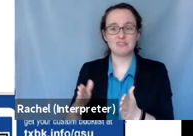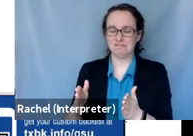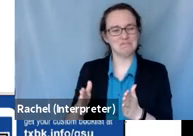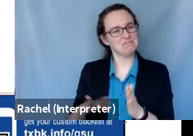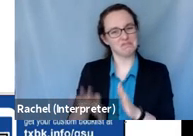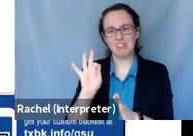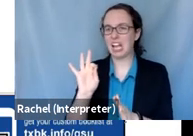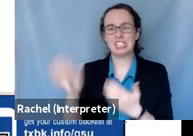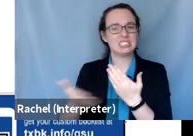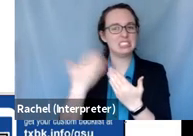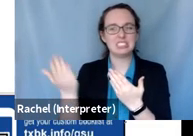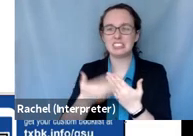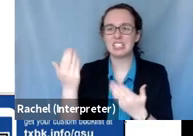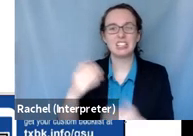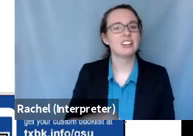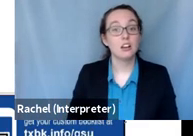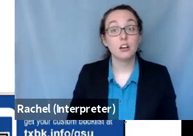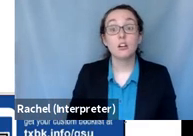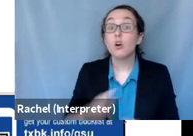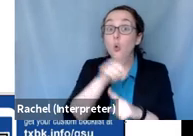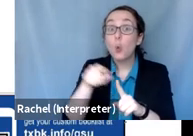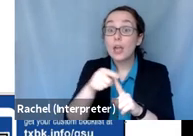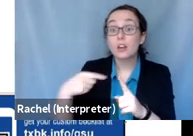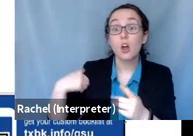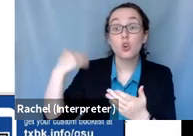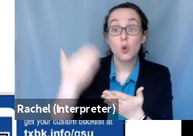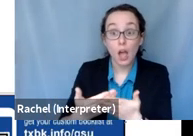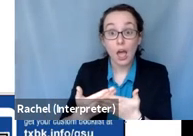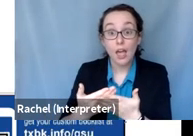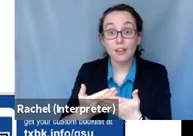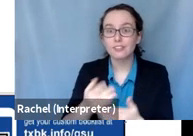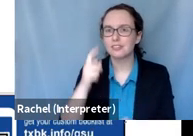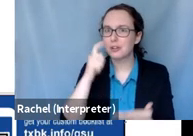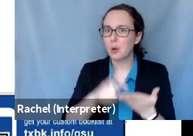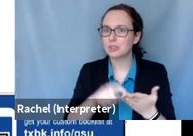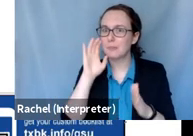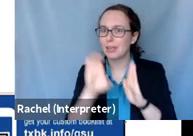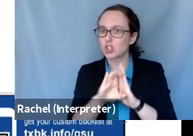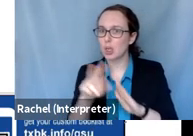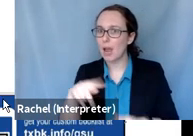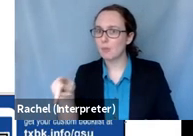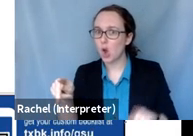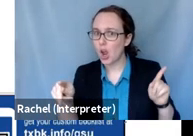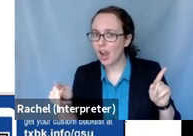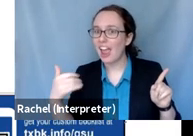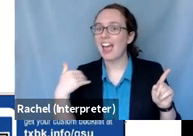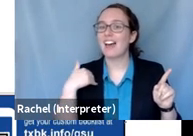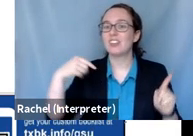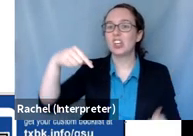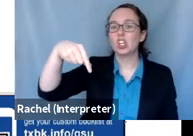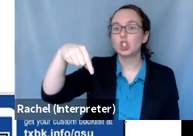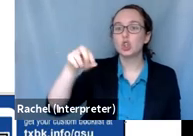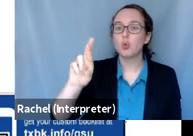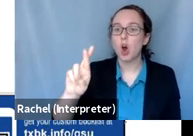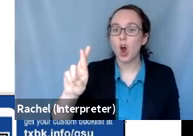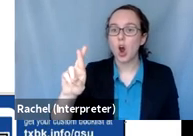stuff. And when you get here, you'll notice in this top right-hand corner, we'll have a QR set up connected to the campus. Same thing, pop up your